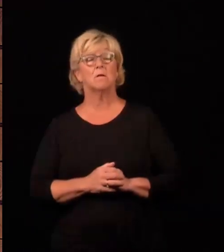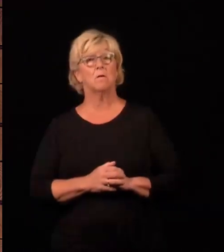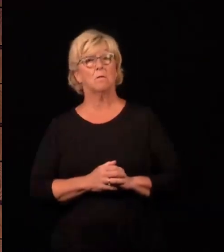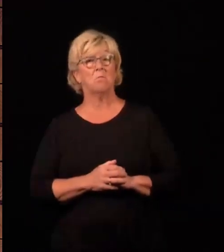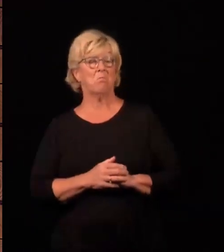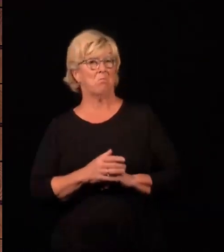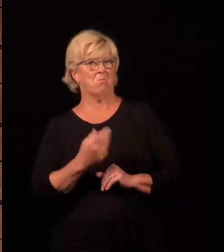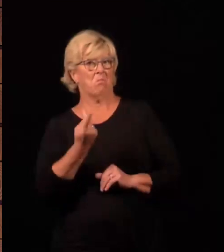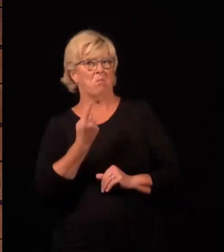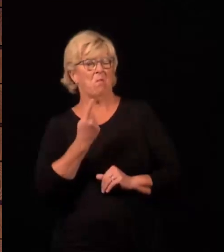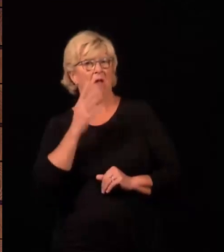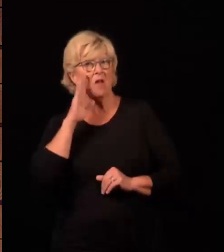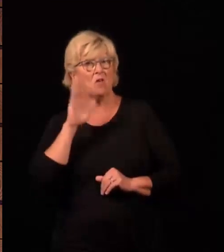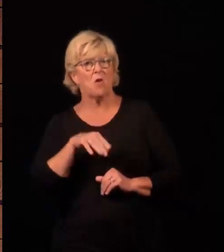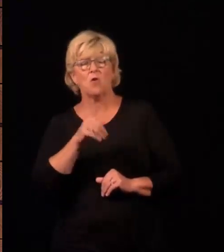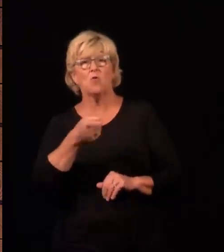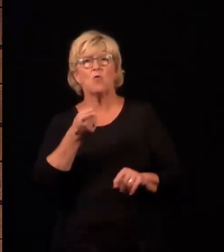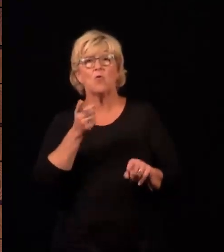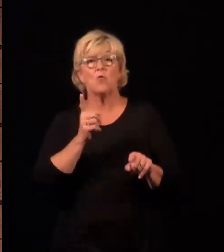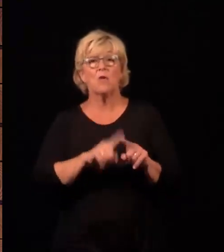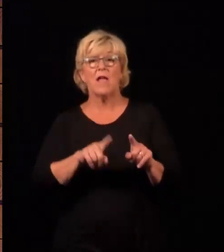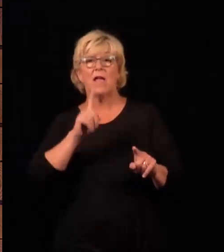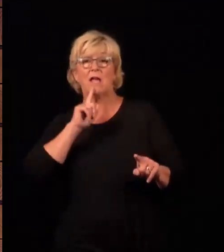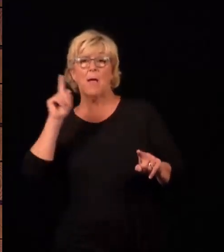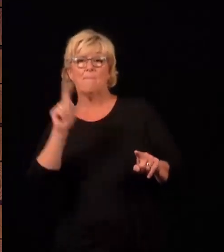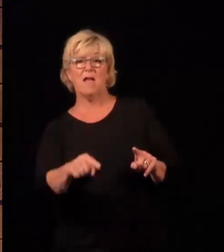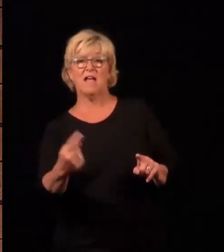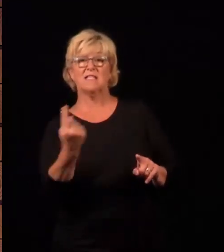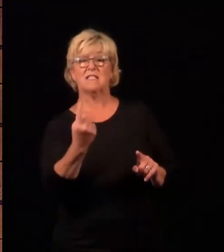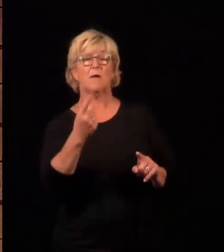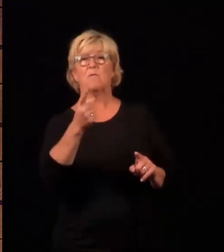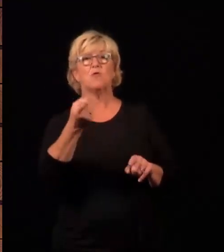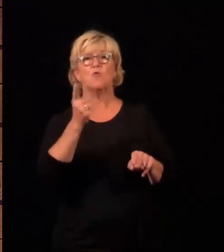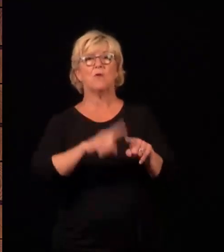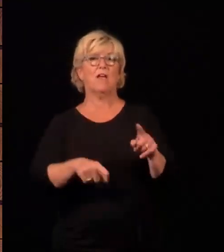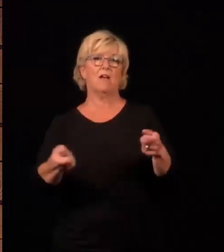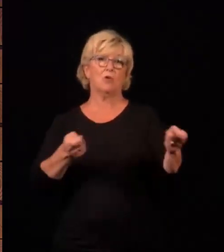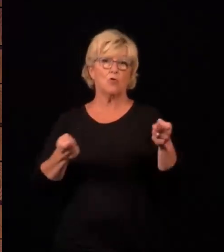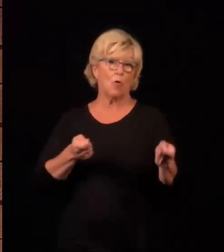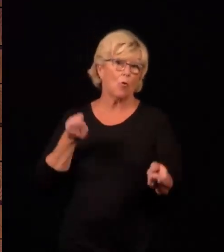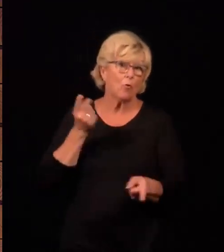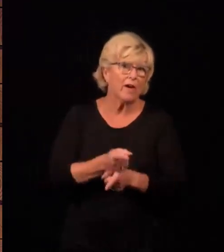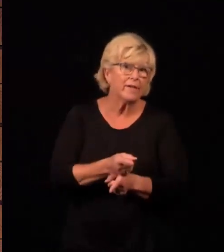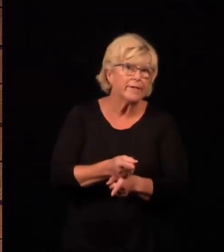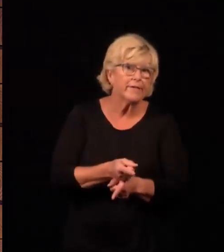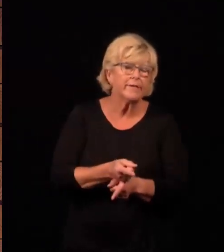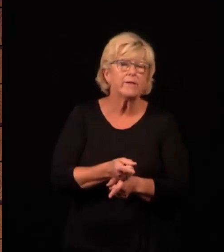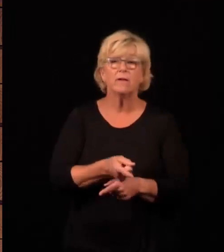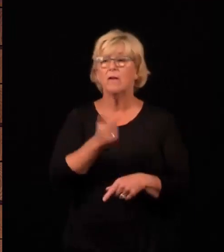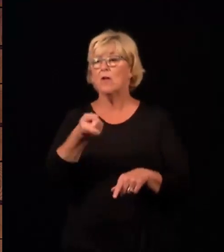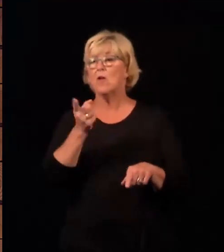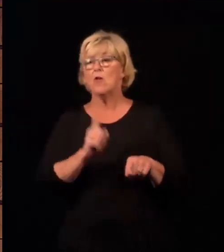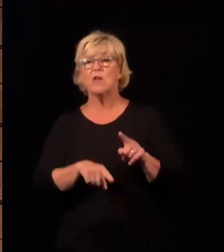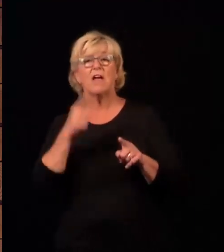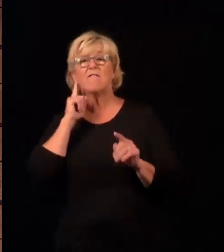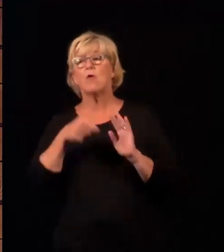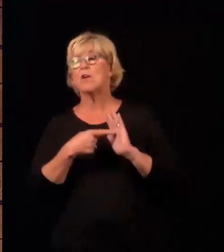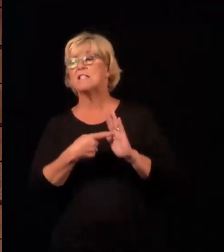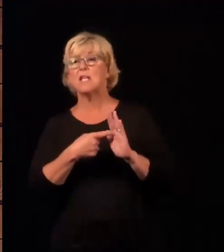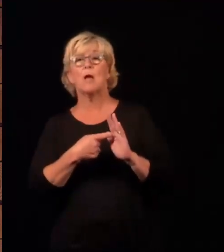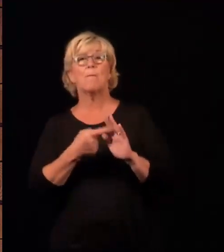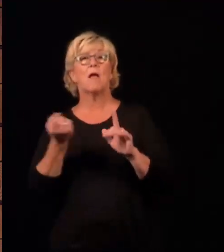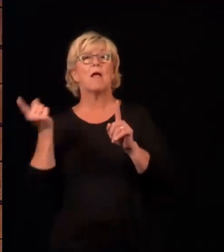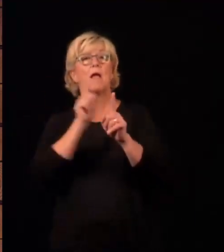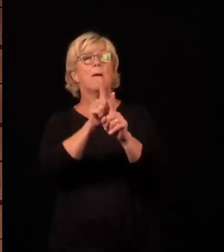and I both know that you cannot command something that you don't control. You can't, for instance, come up to